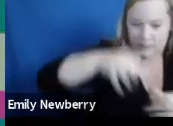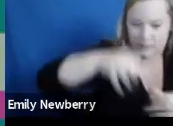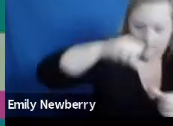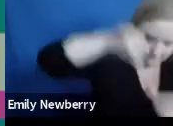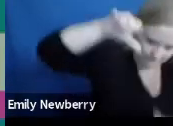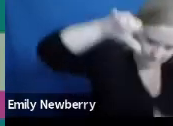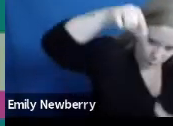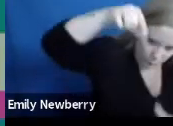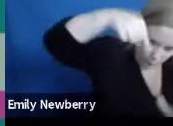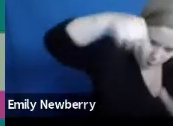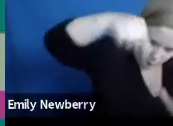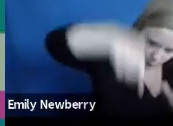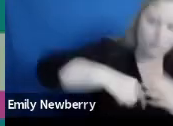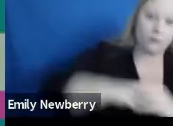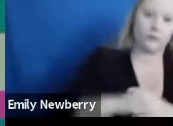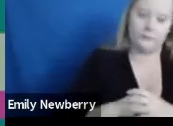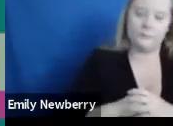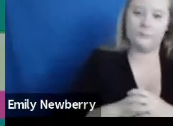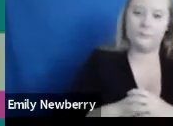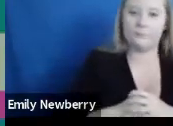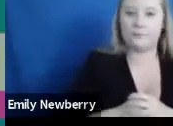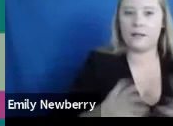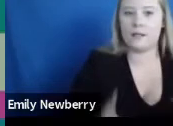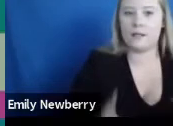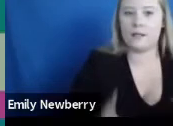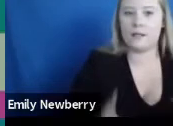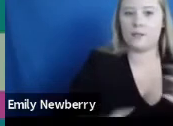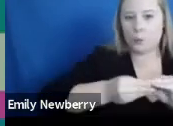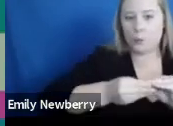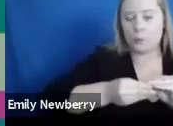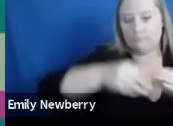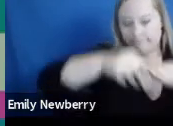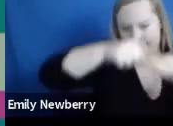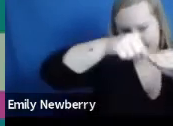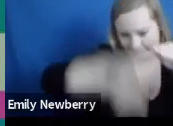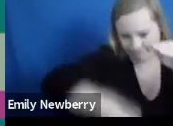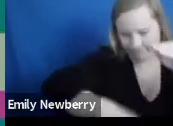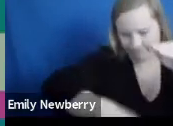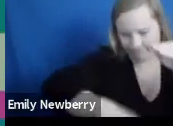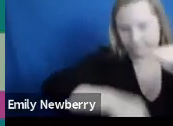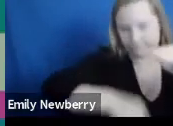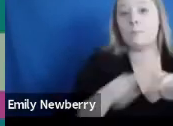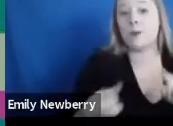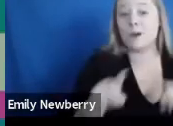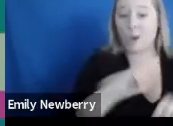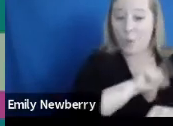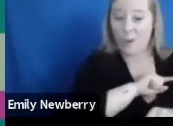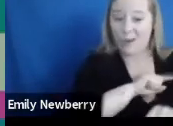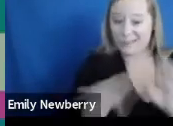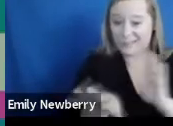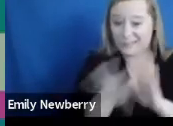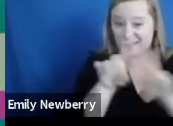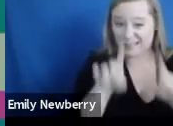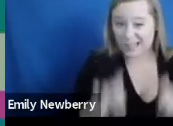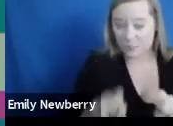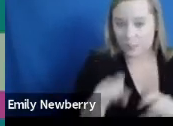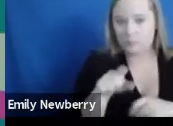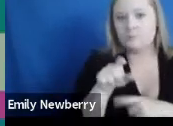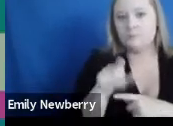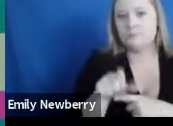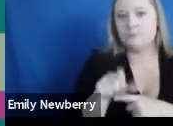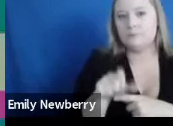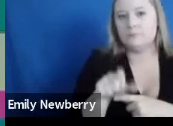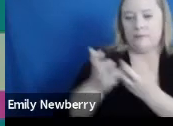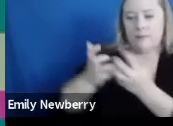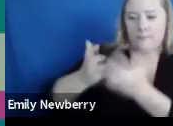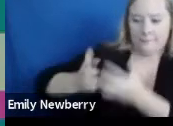and the total depth. But to get a water quality sample, we would need to plug a generator into